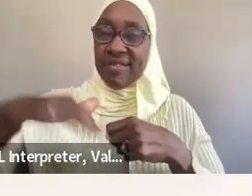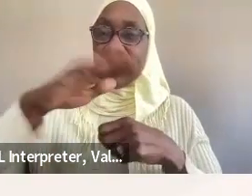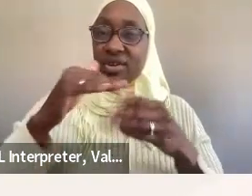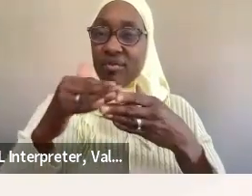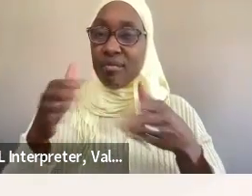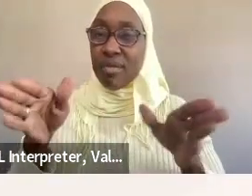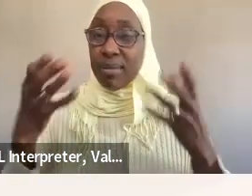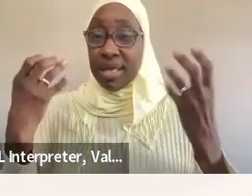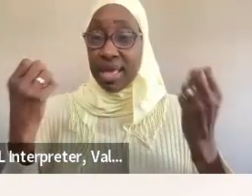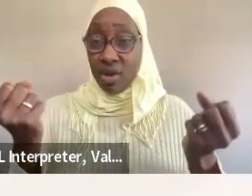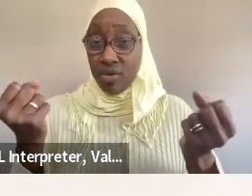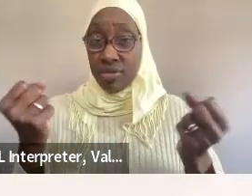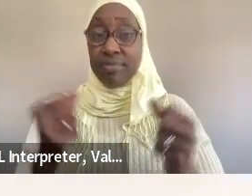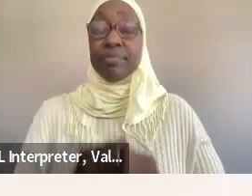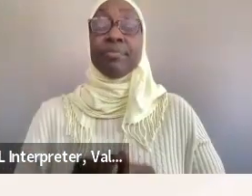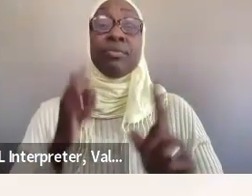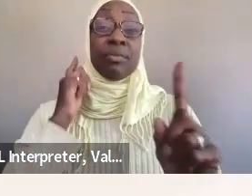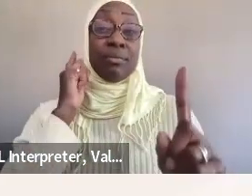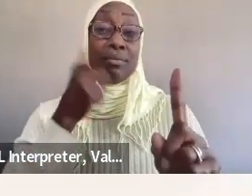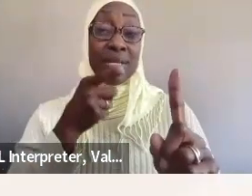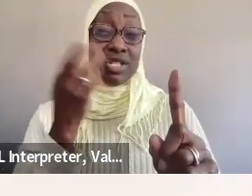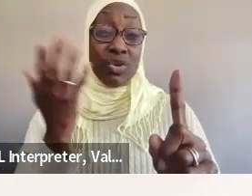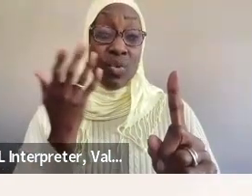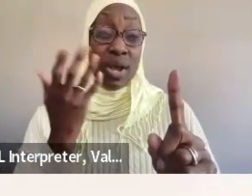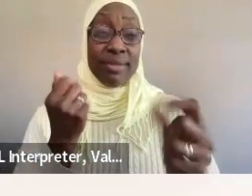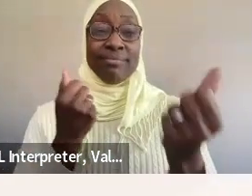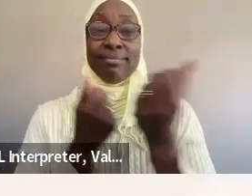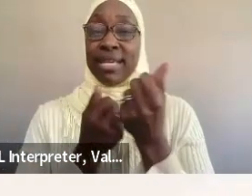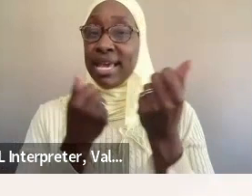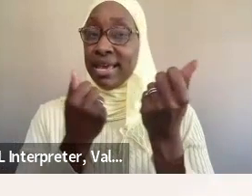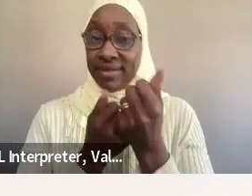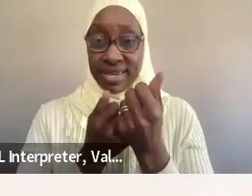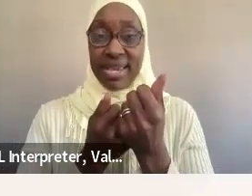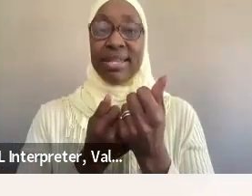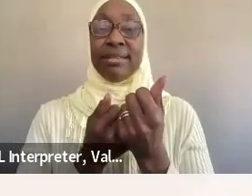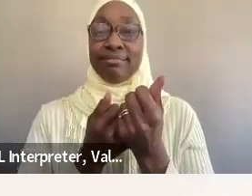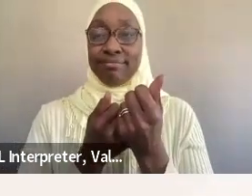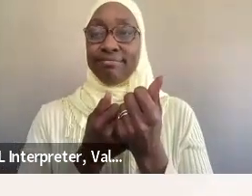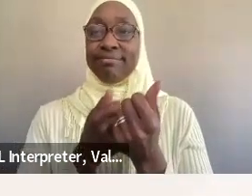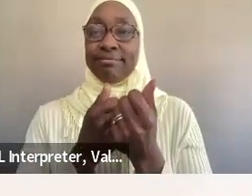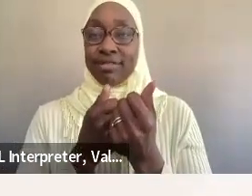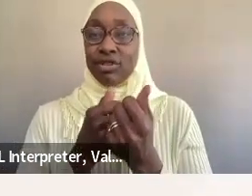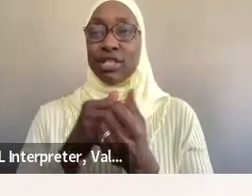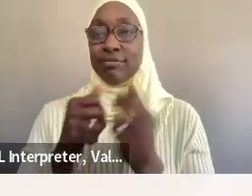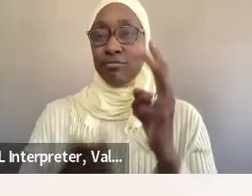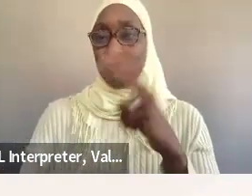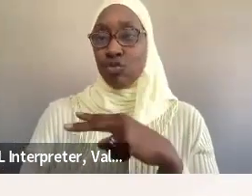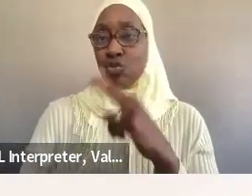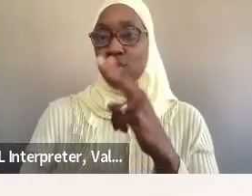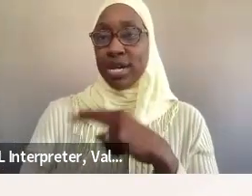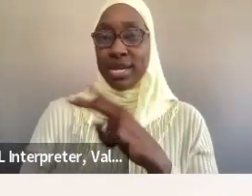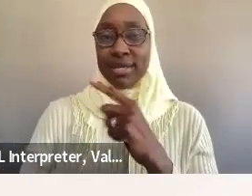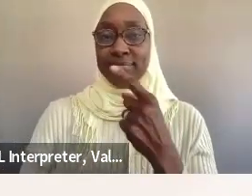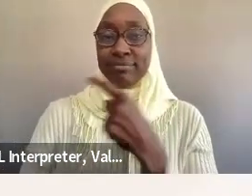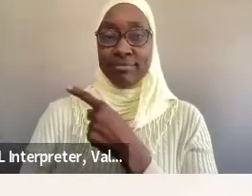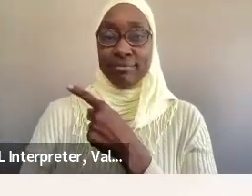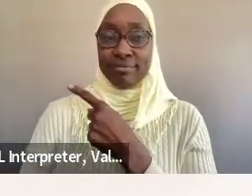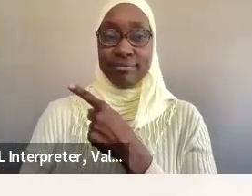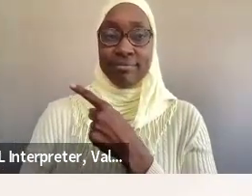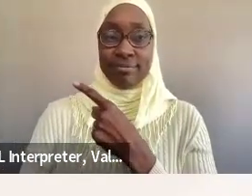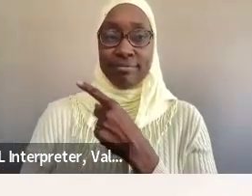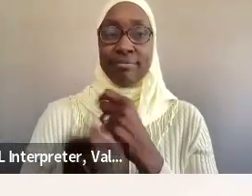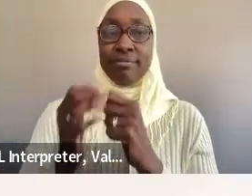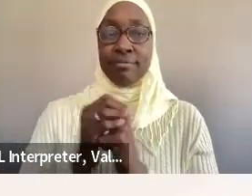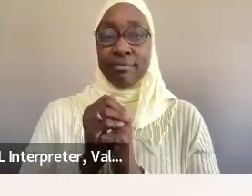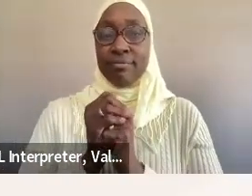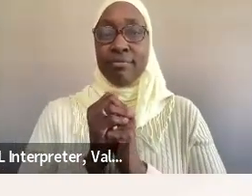So DJAP's mission overall is advocating for the collective liberation of people who identify as disabled at Brown University and beyond,